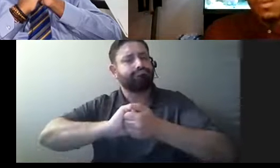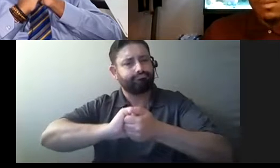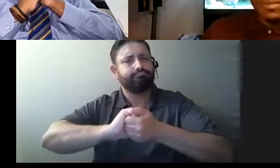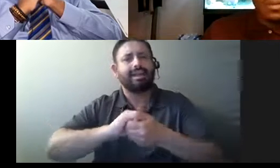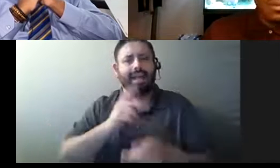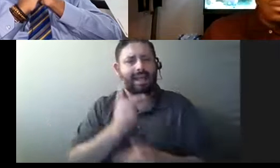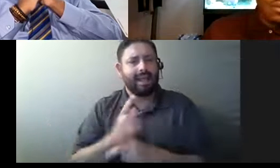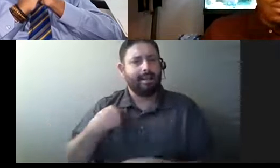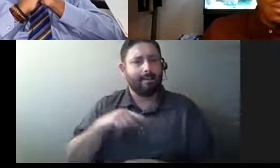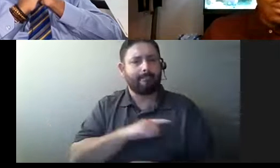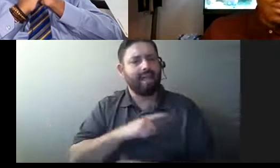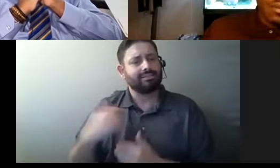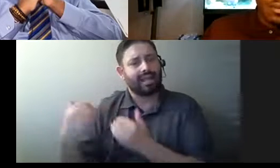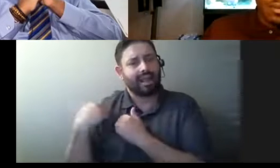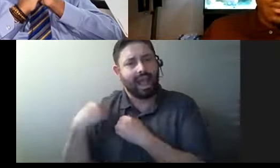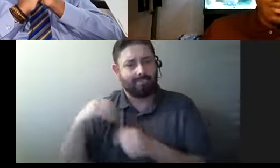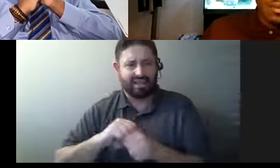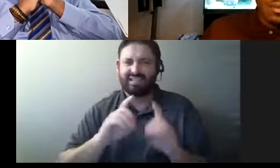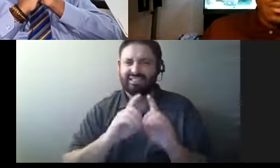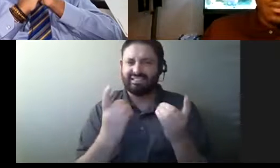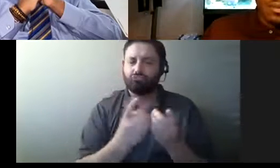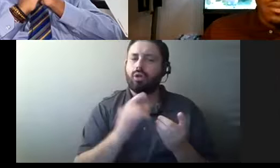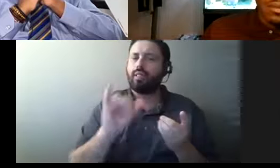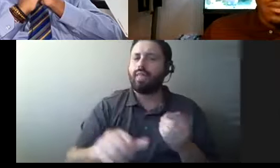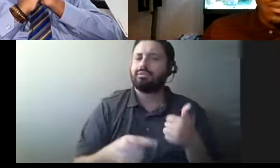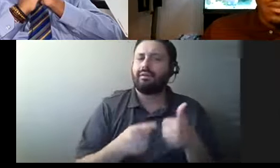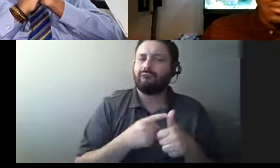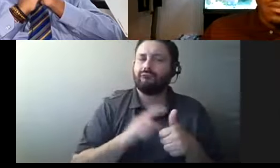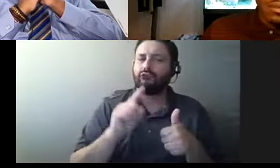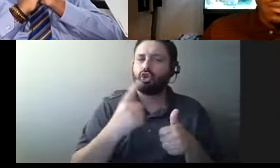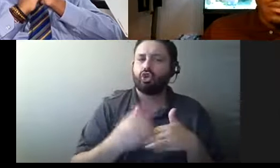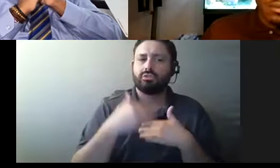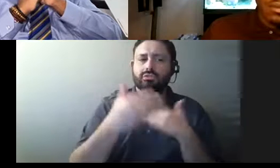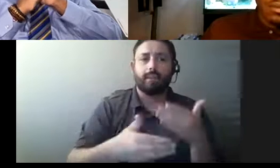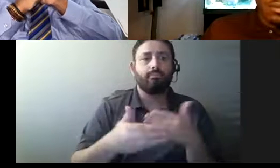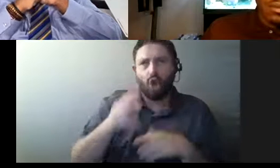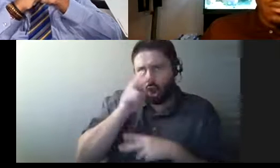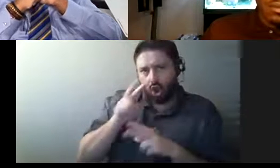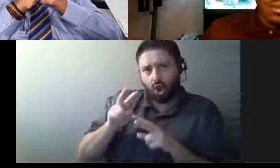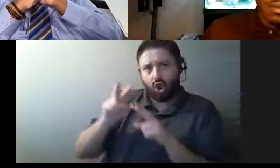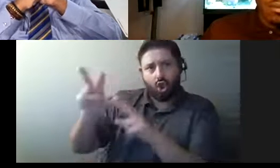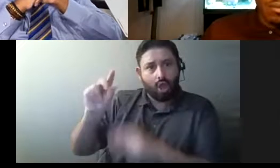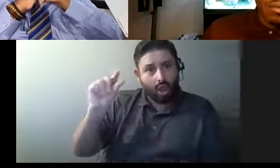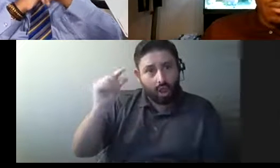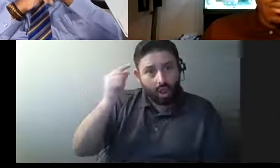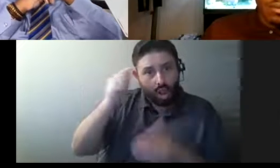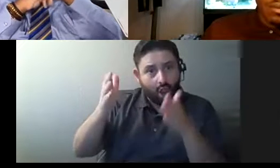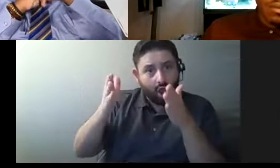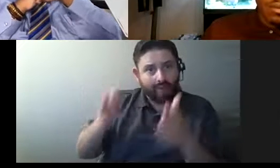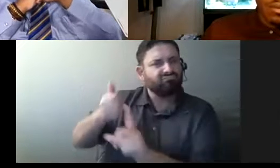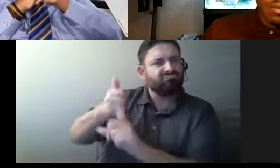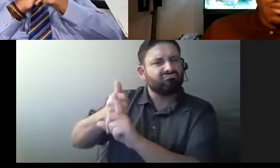the district, it's step one. We can look at our governor who's disabled and know